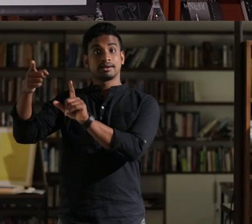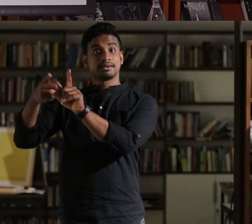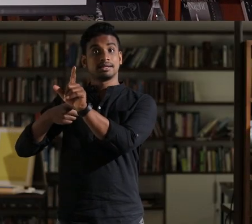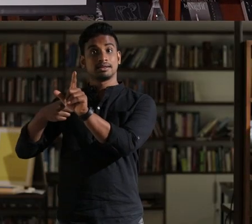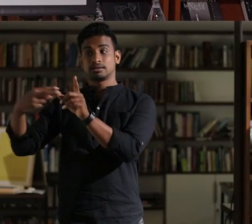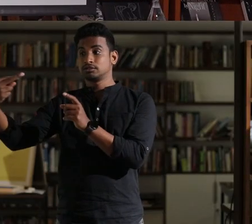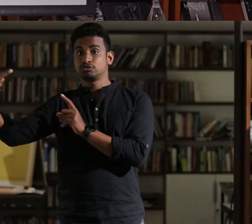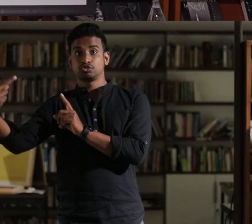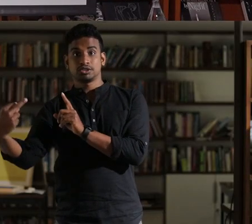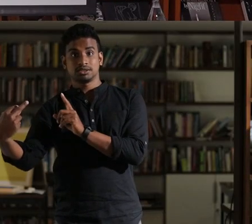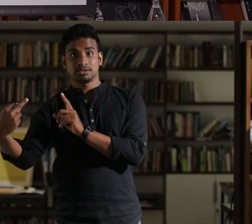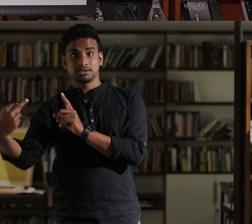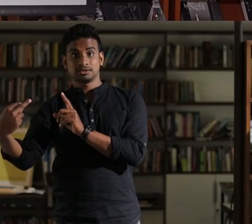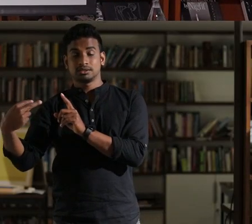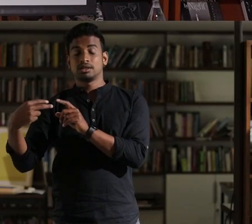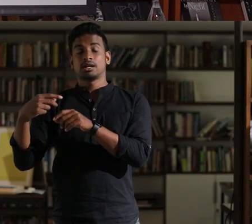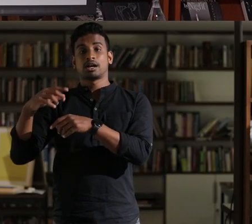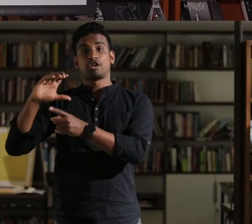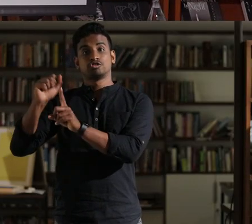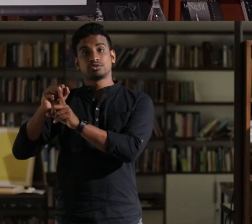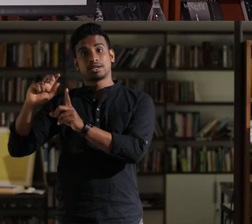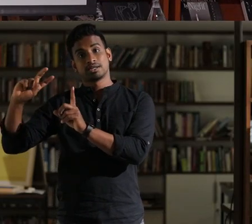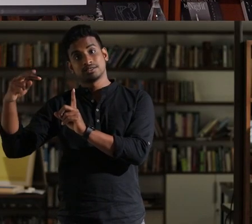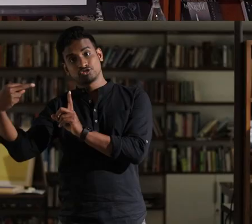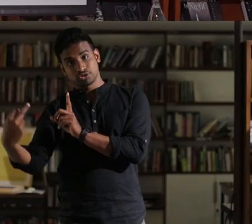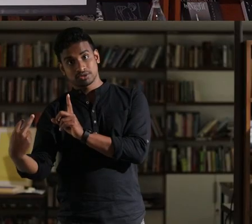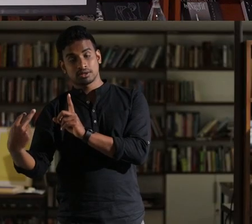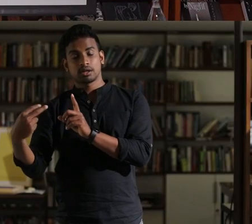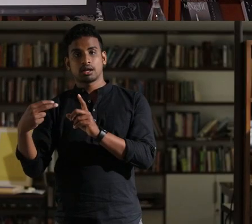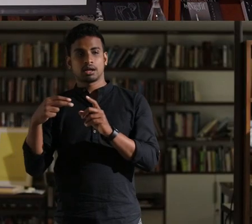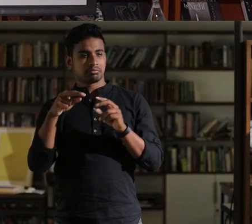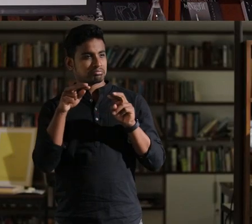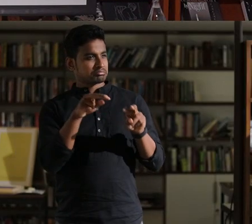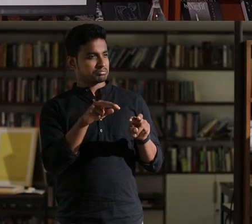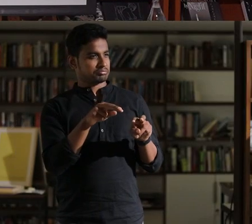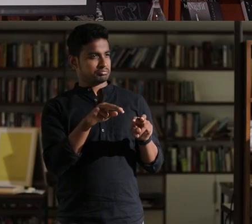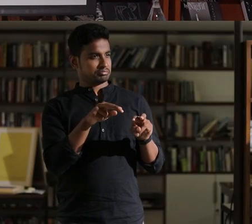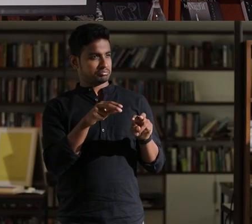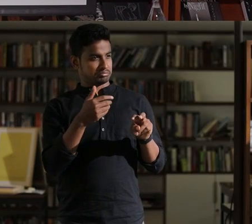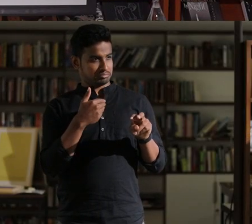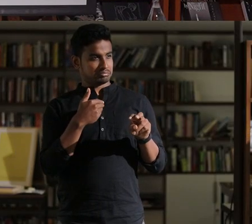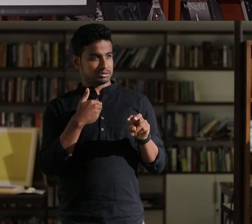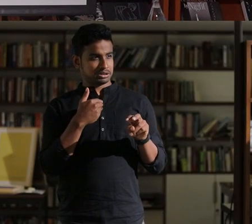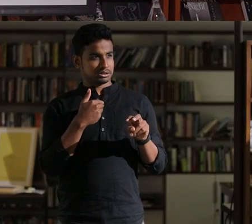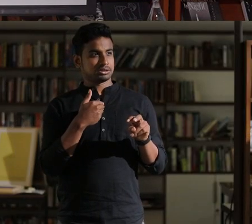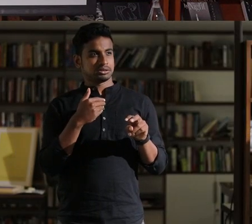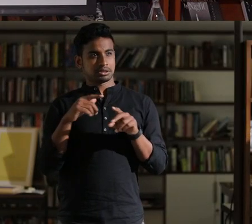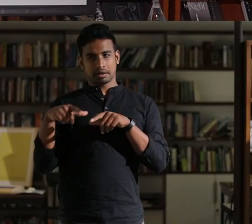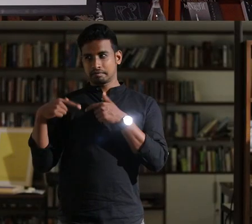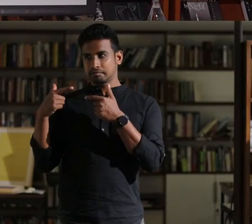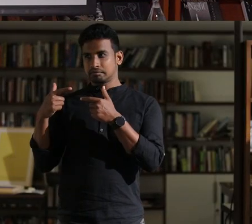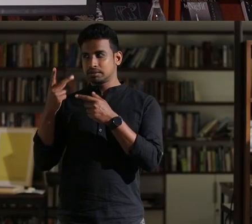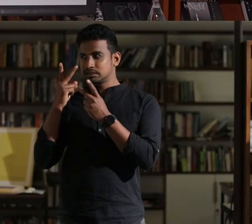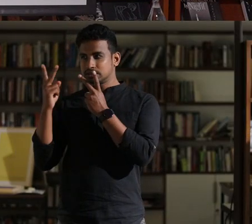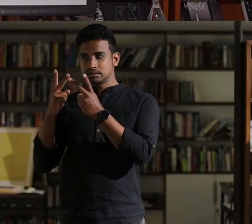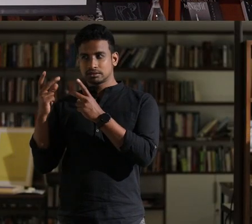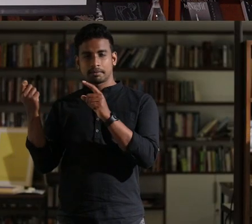culture, very different time, you are somehow making a connection and making sense in your way.